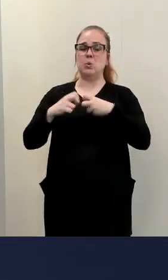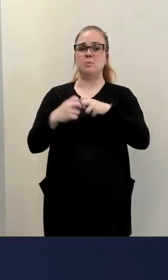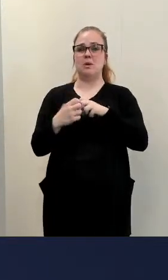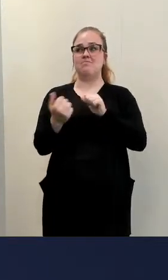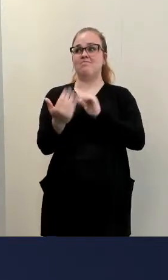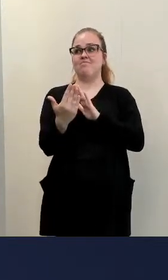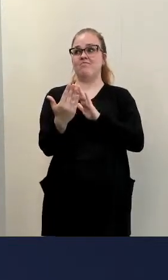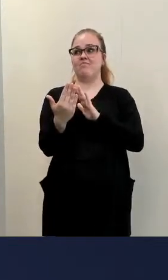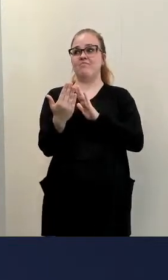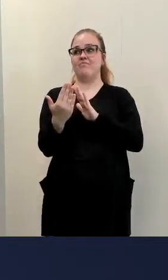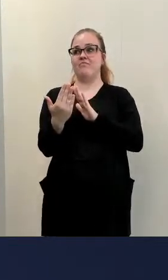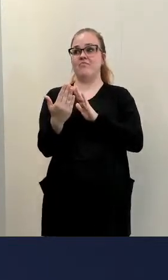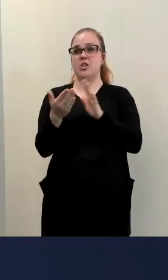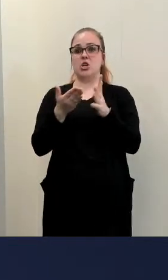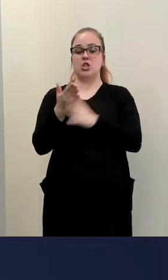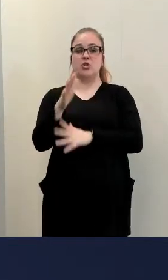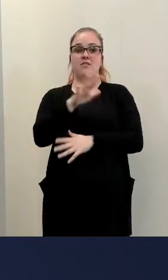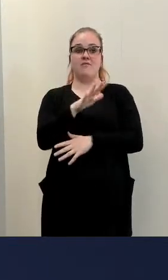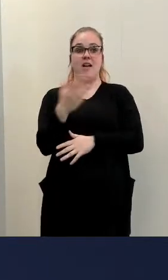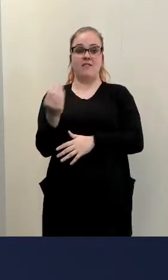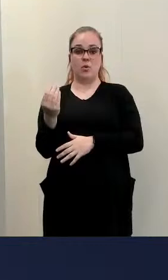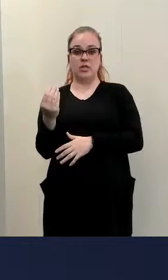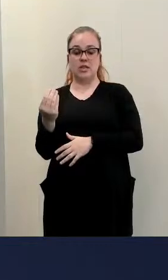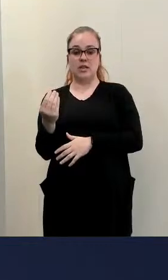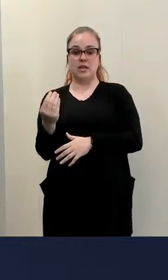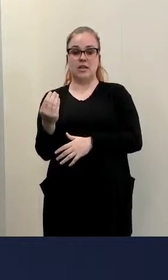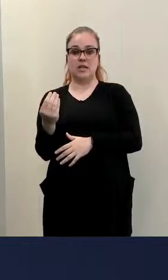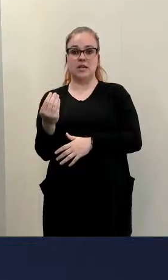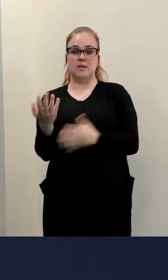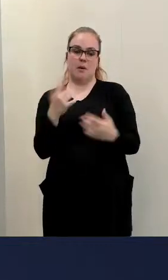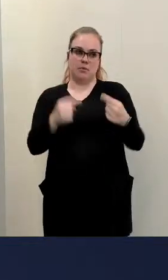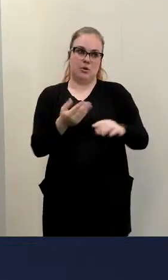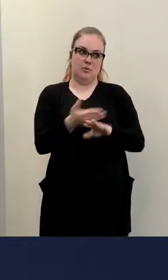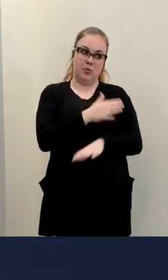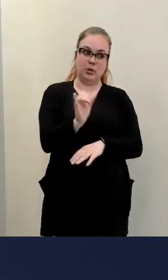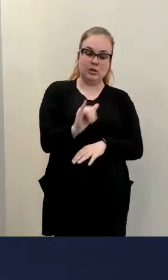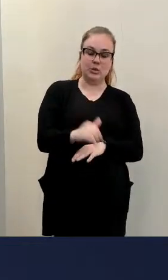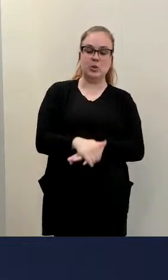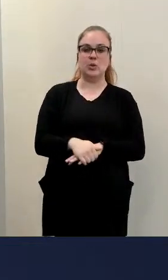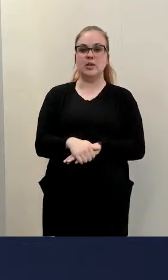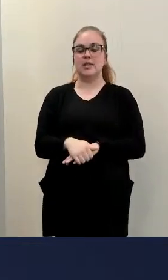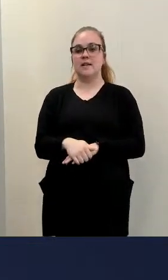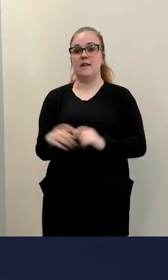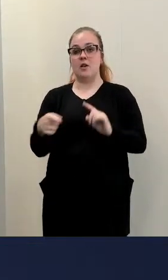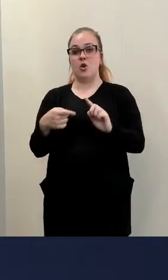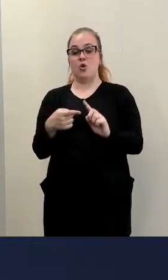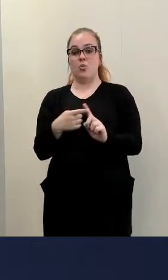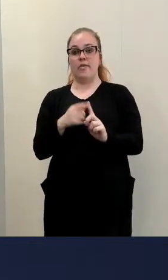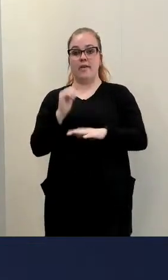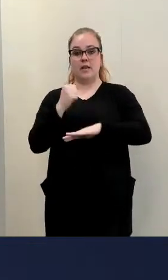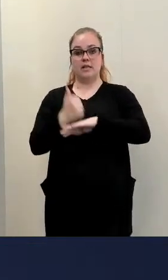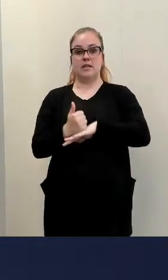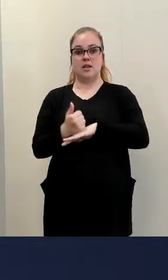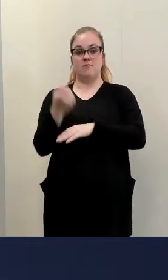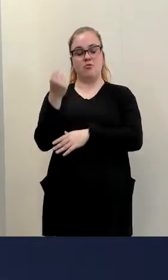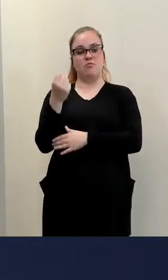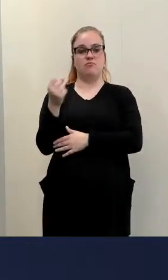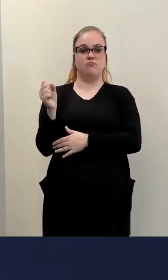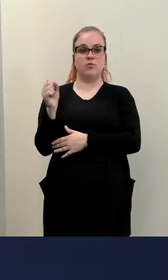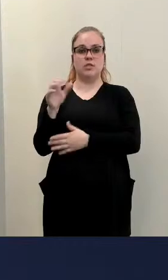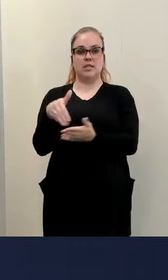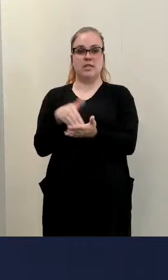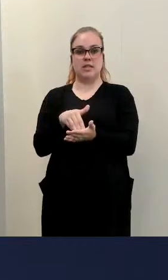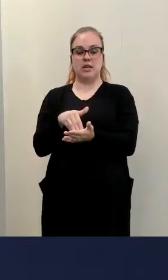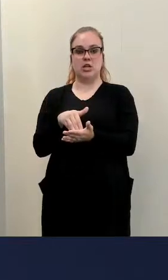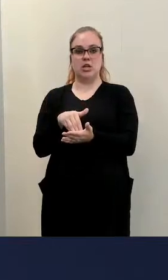an obstacle during the 514, it was probably already prevalent before then, was that when they established the Resiliency Center at Johnny